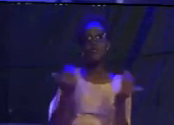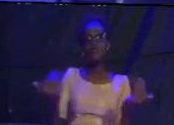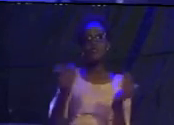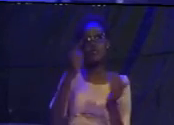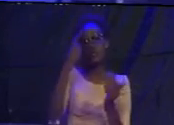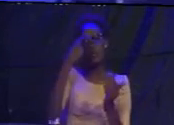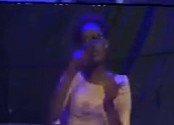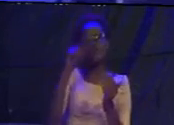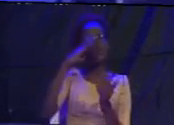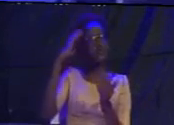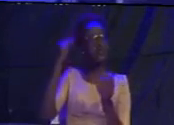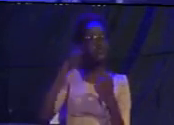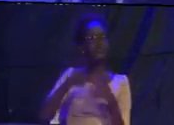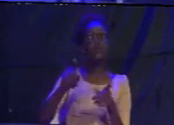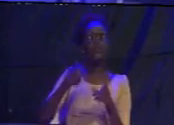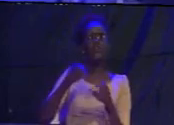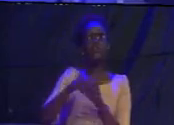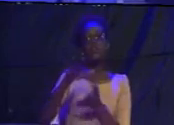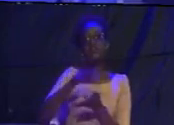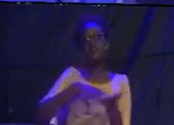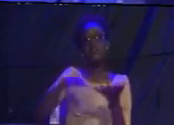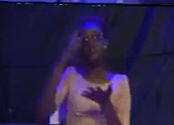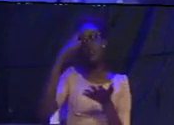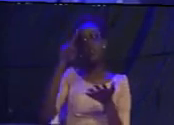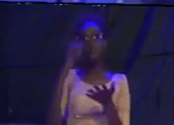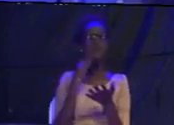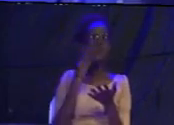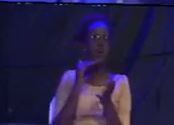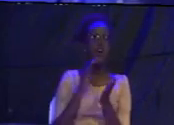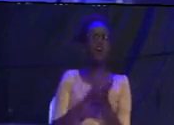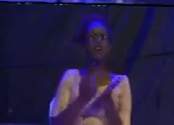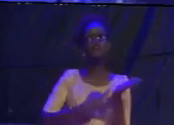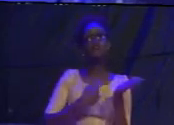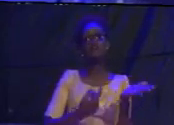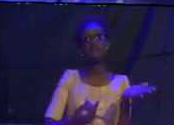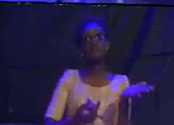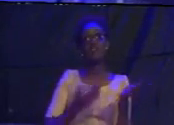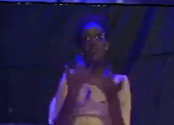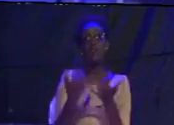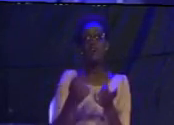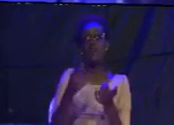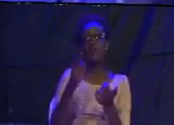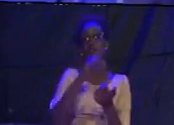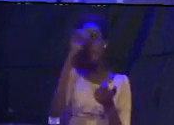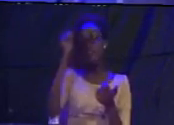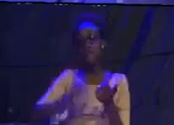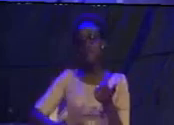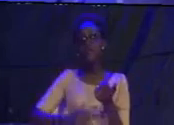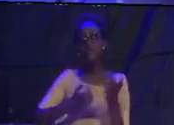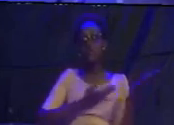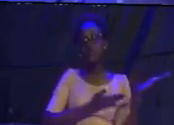The children of Moses themselves were a mixture of Africans and Jews. Africa was hospitable to